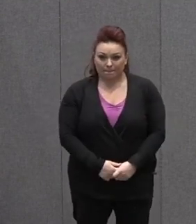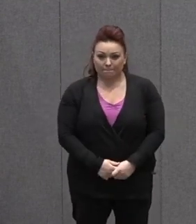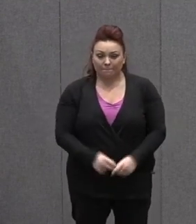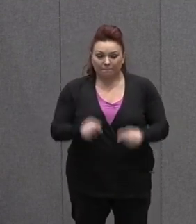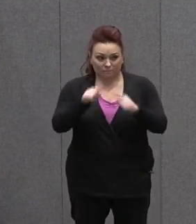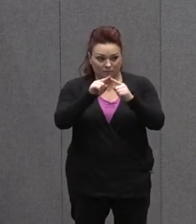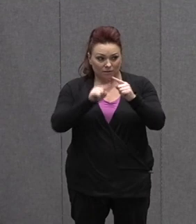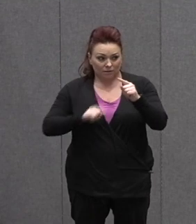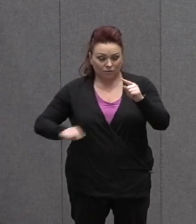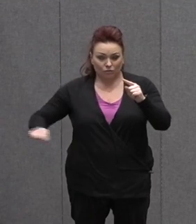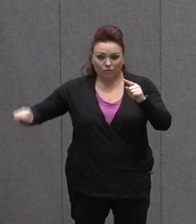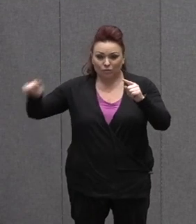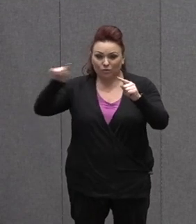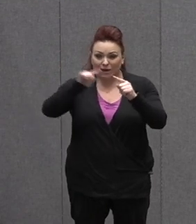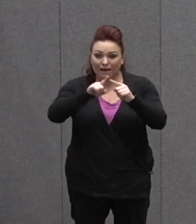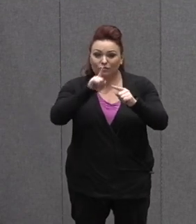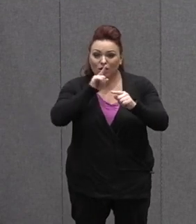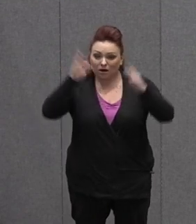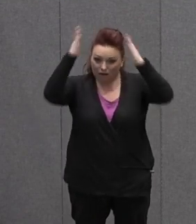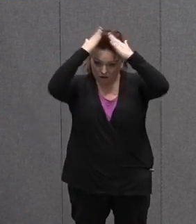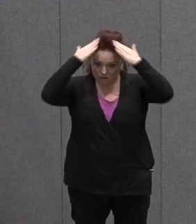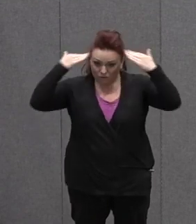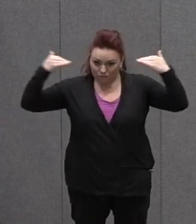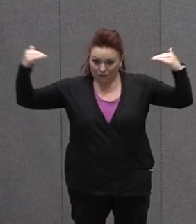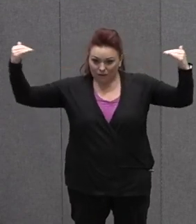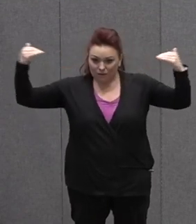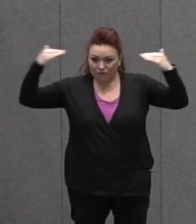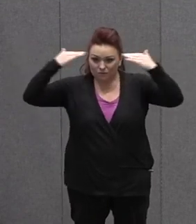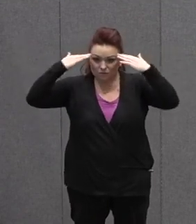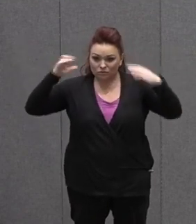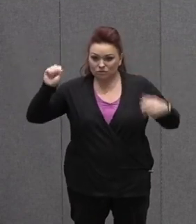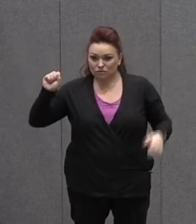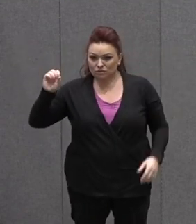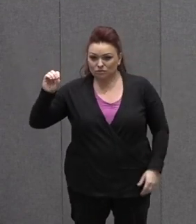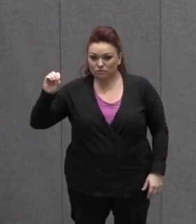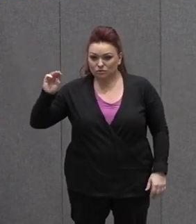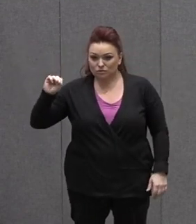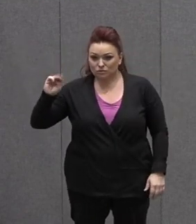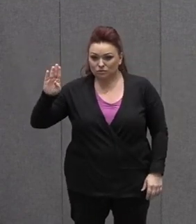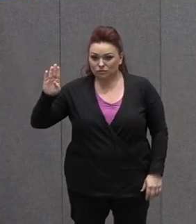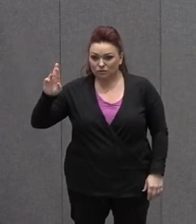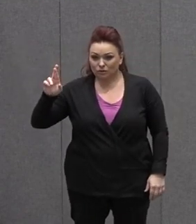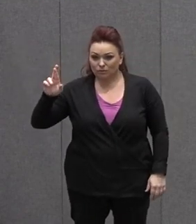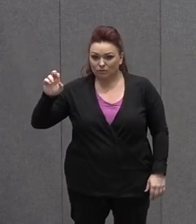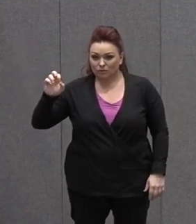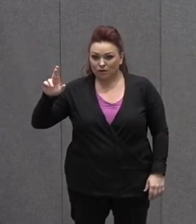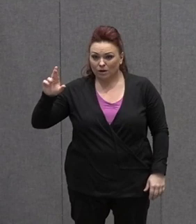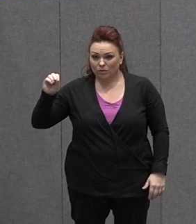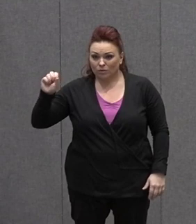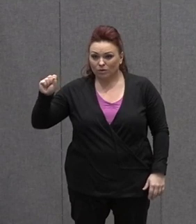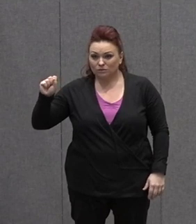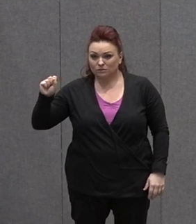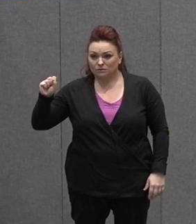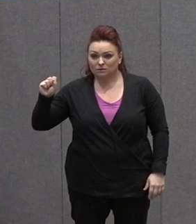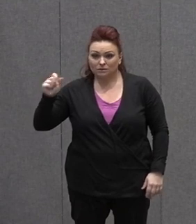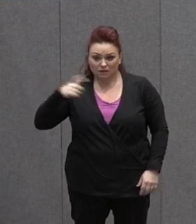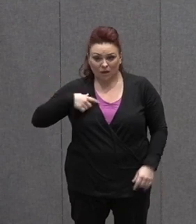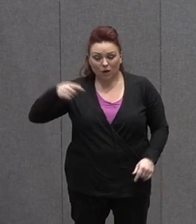Round are sombreros. Round are sombreros. Do you see the sombreros? They are